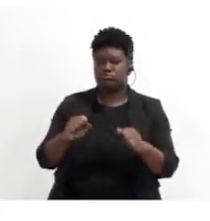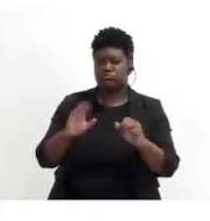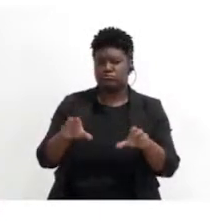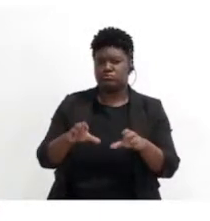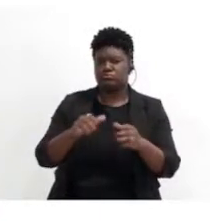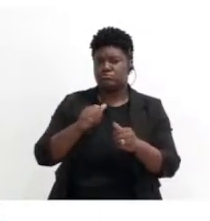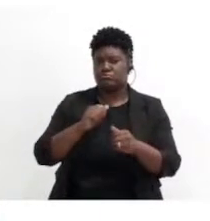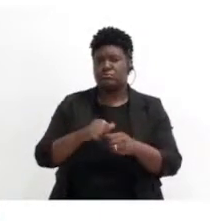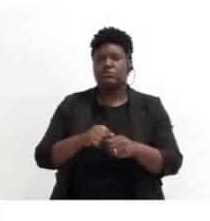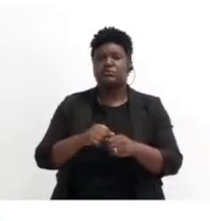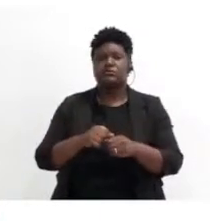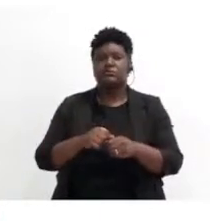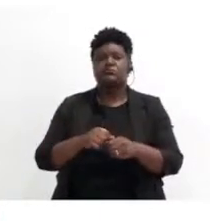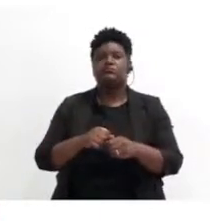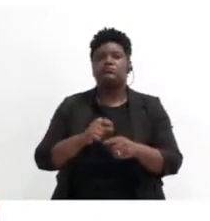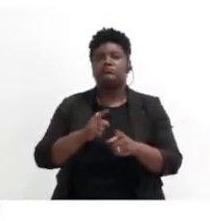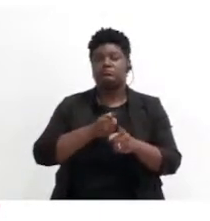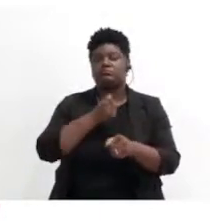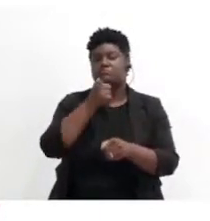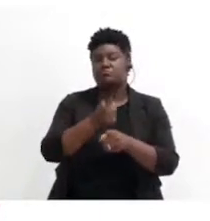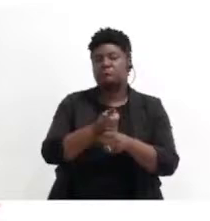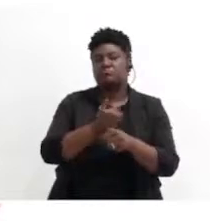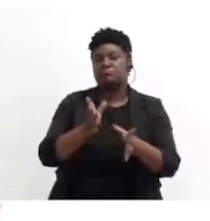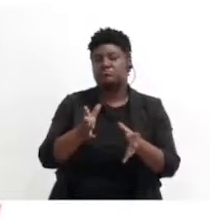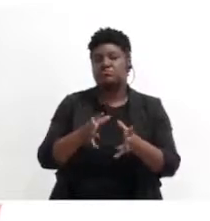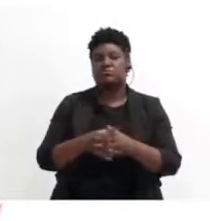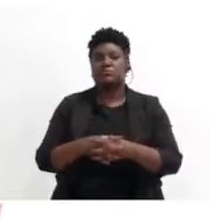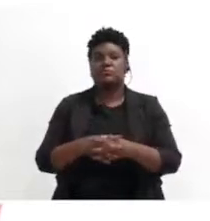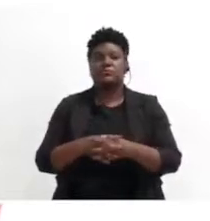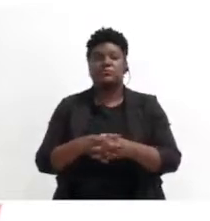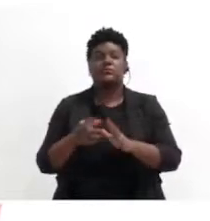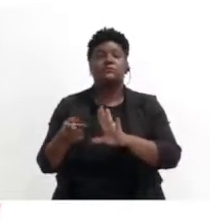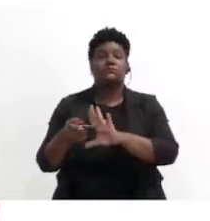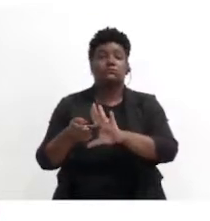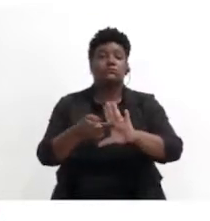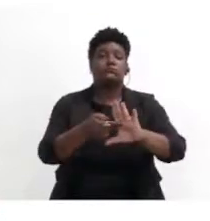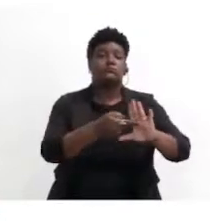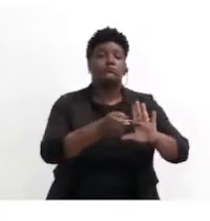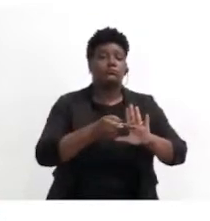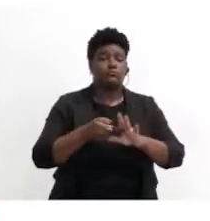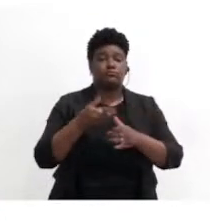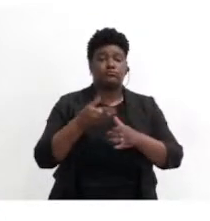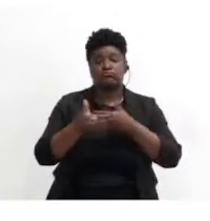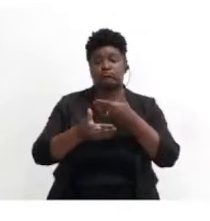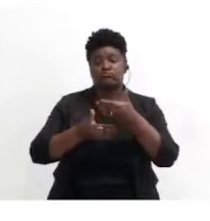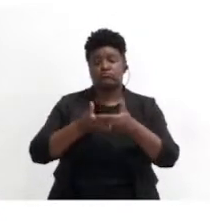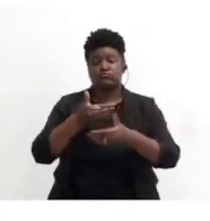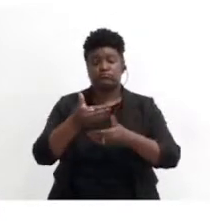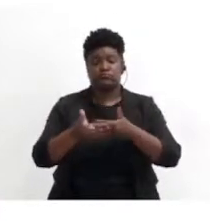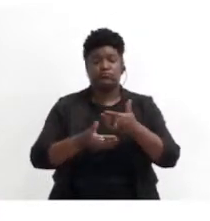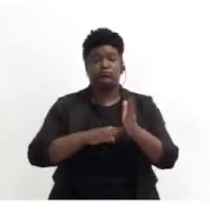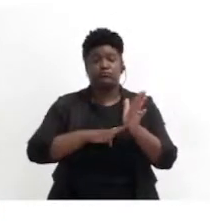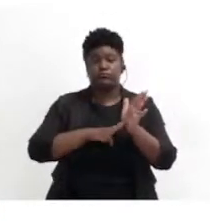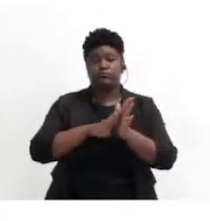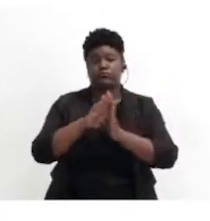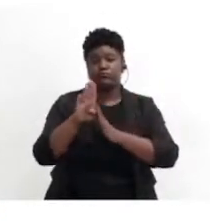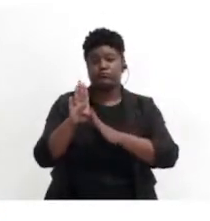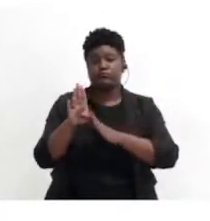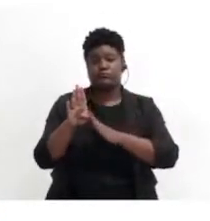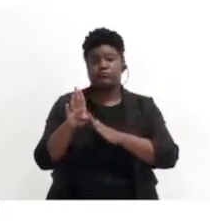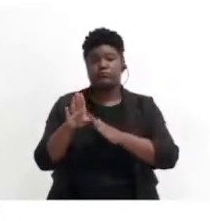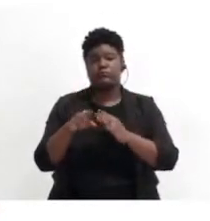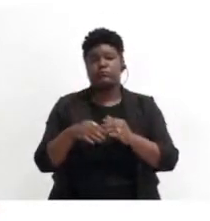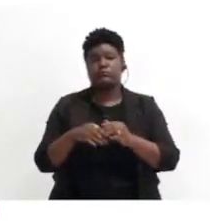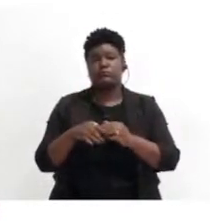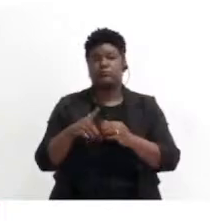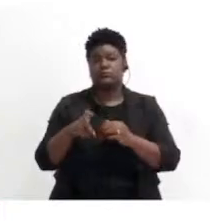This is kind of showing how this progresses. So you have to have very, very smooth wafers.